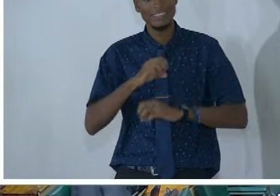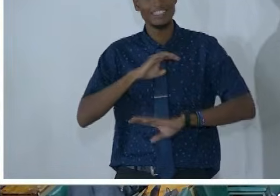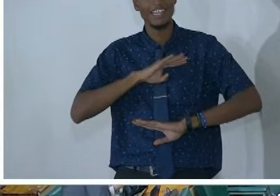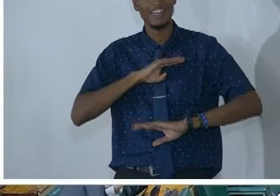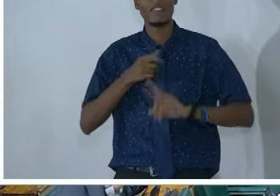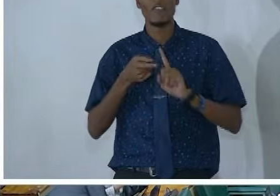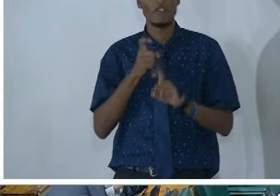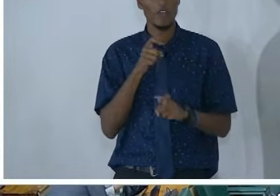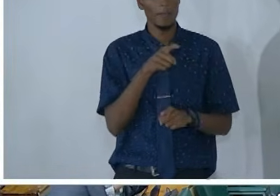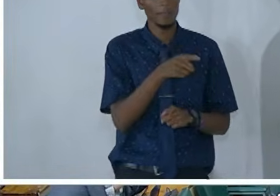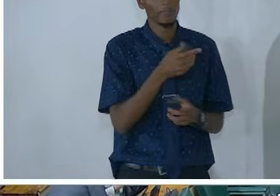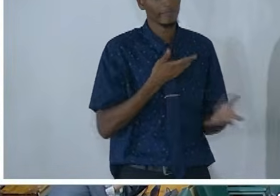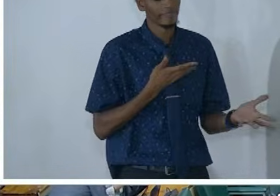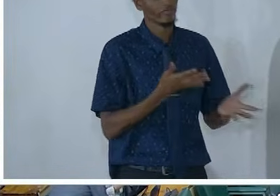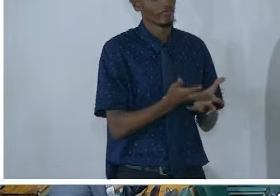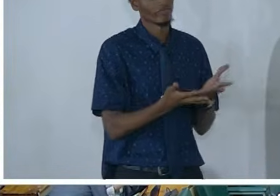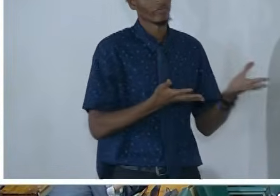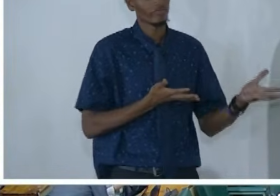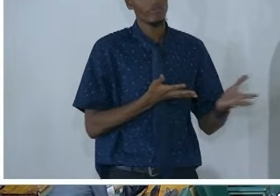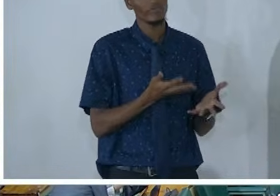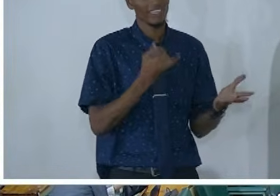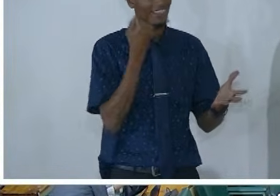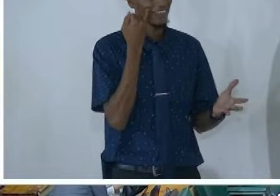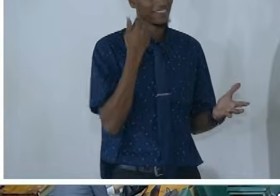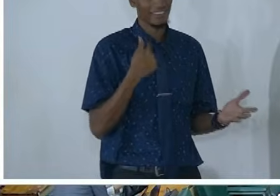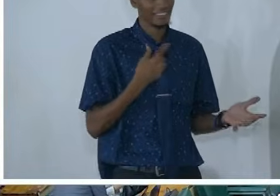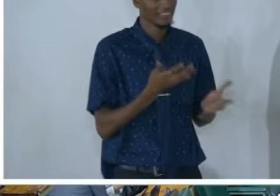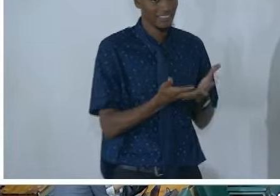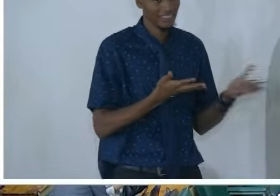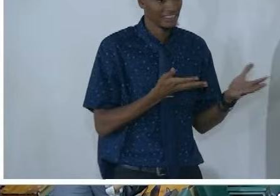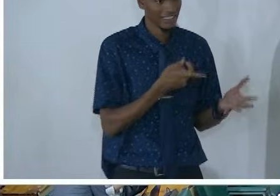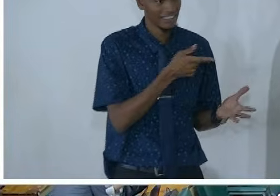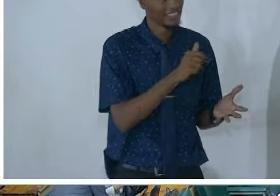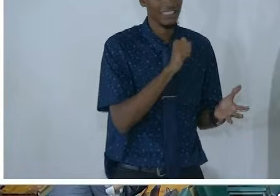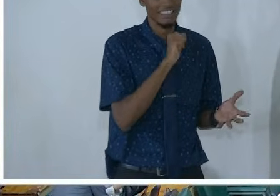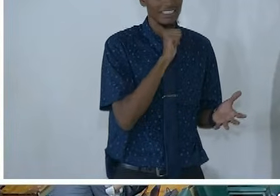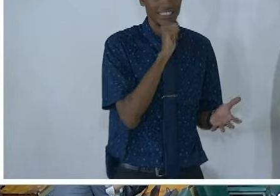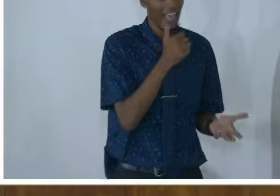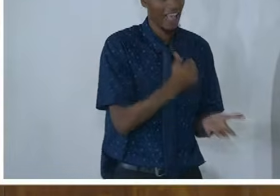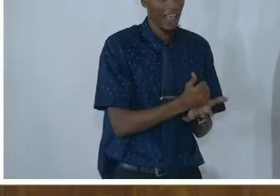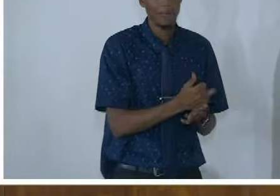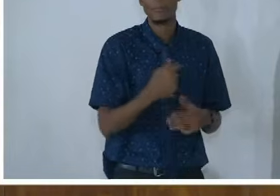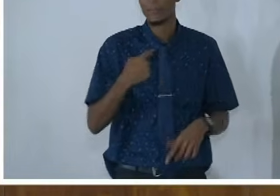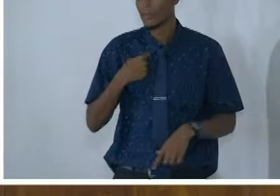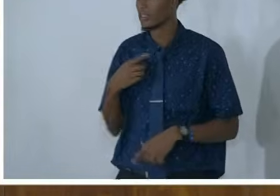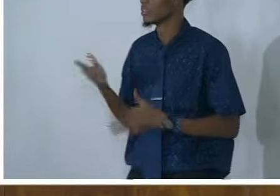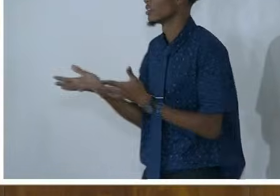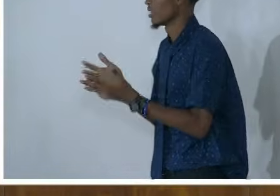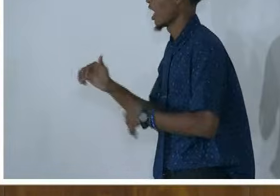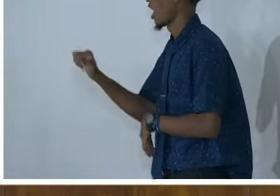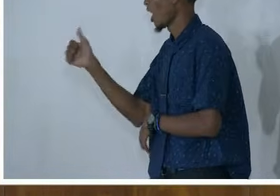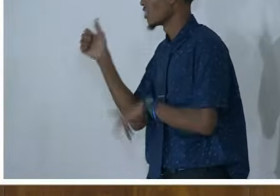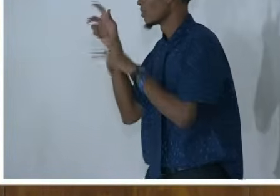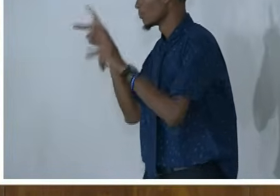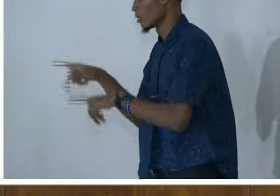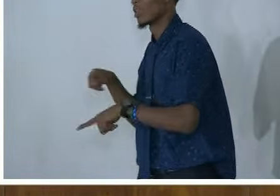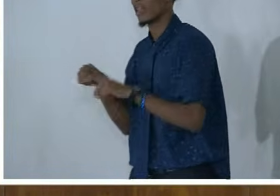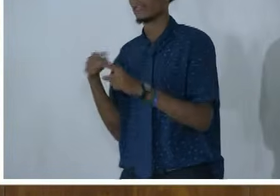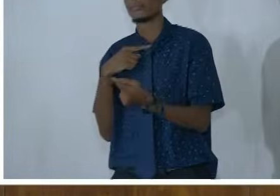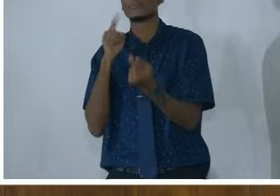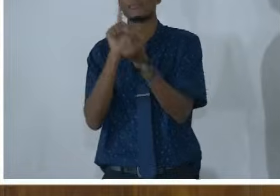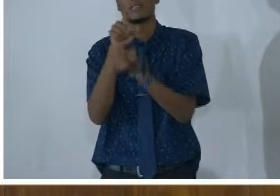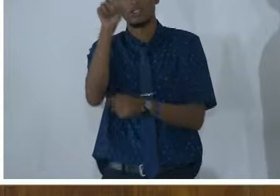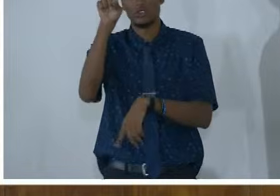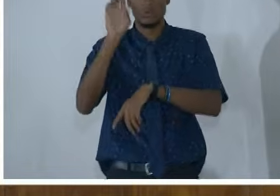to the one who offends you. You talk to someone else, you go to the church, and then you find a neutral party. So